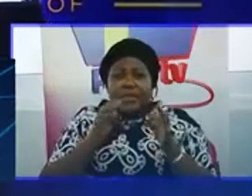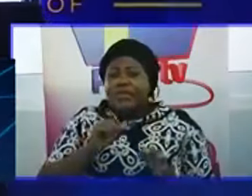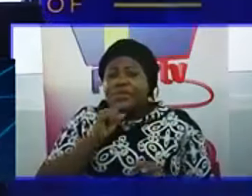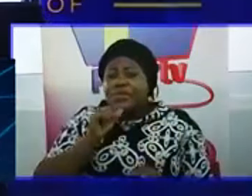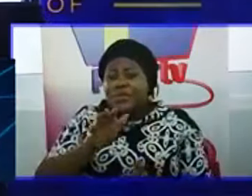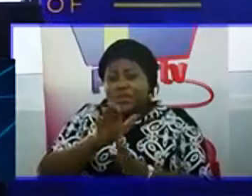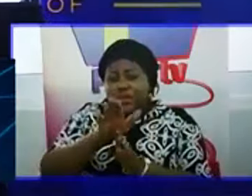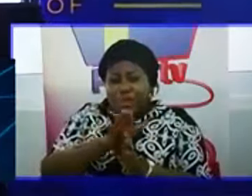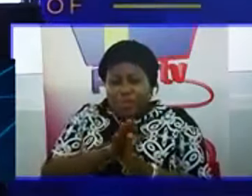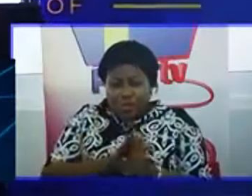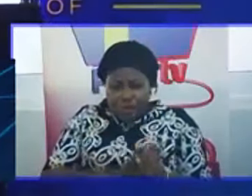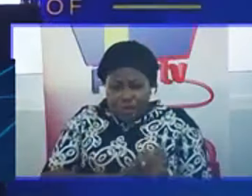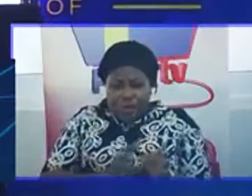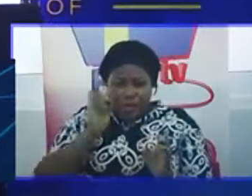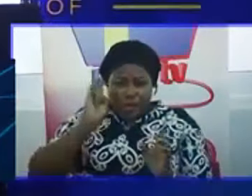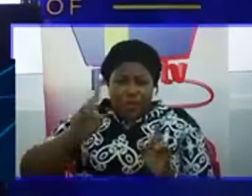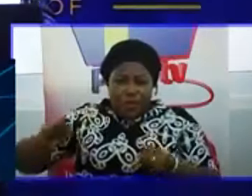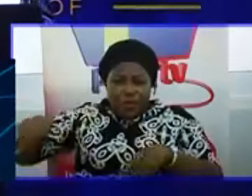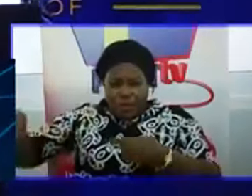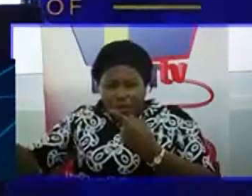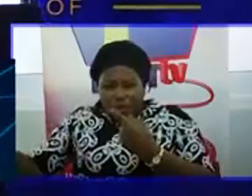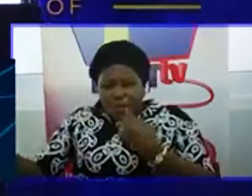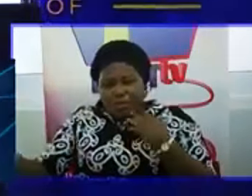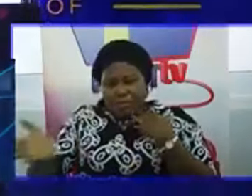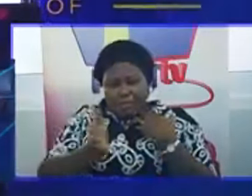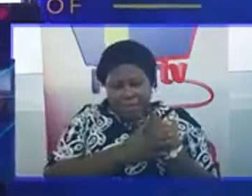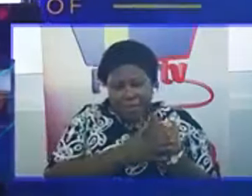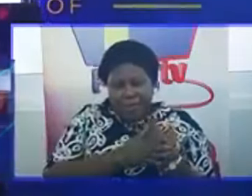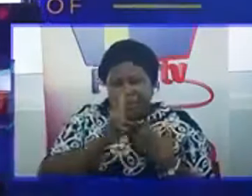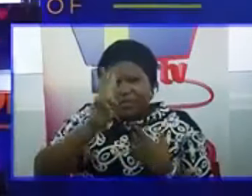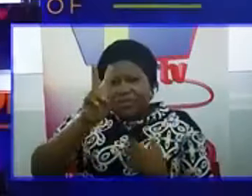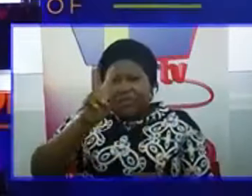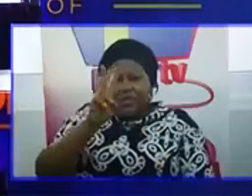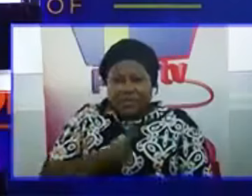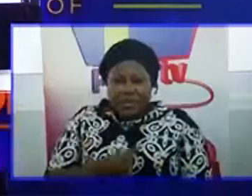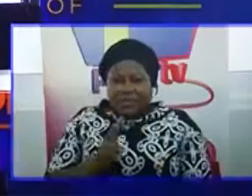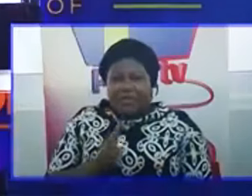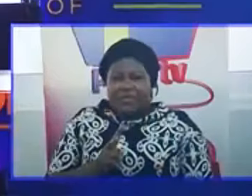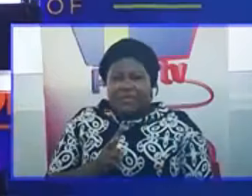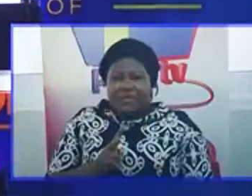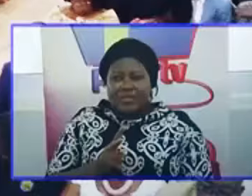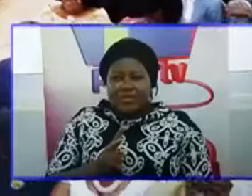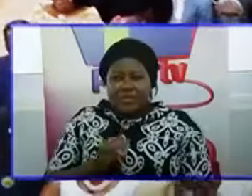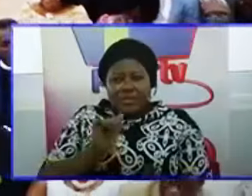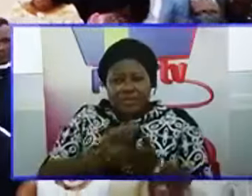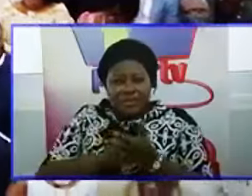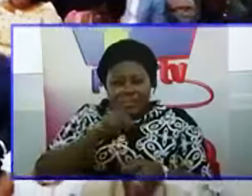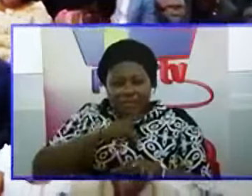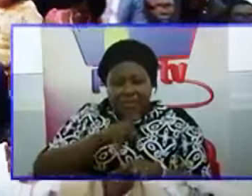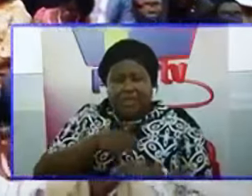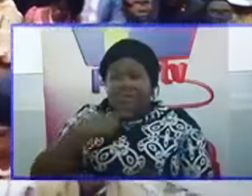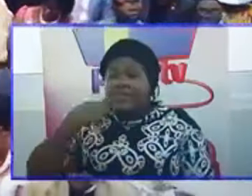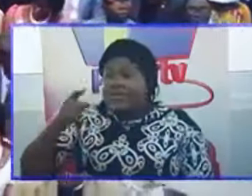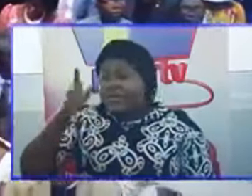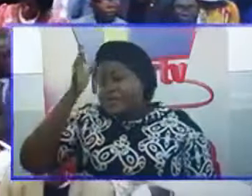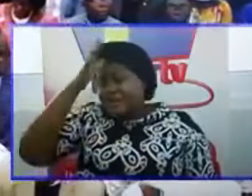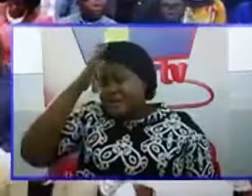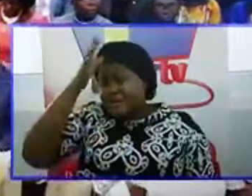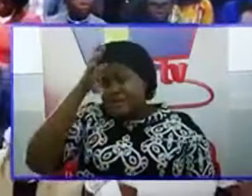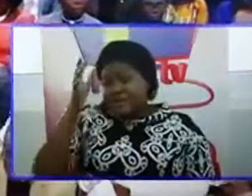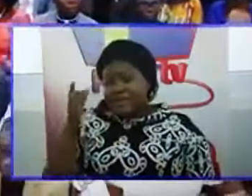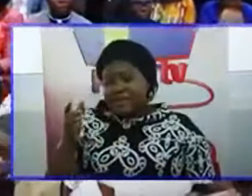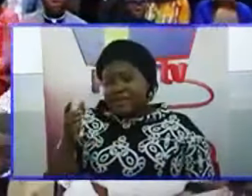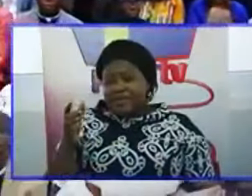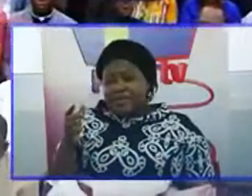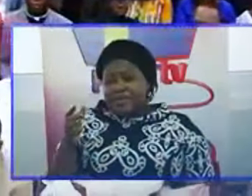have gone and come back two times. This was a statement that Judah made to his father. Because he didn't want to release them to go. Now